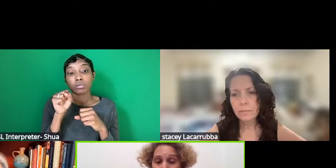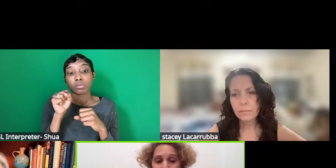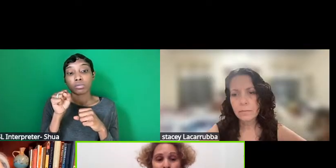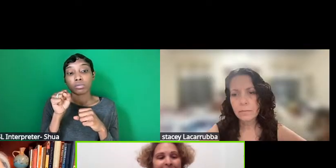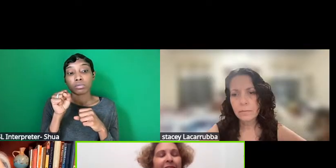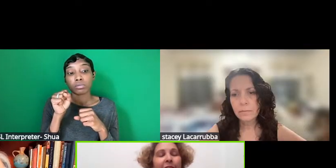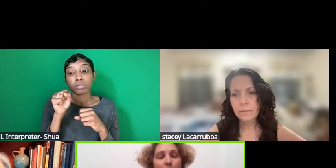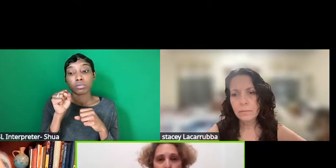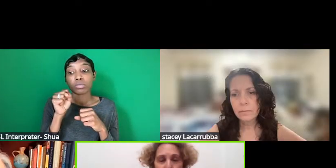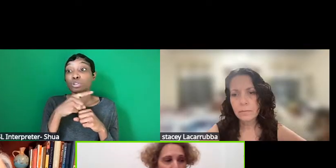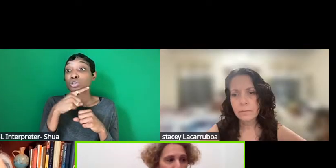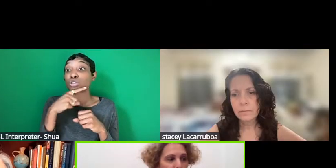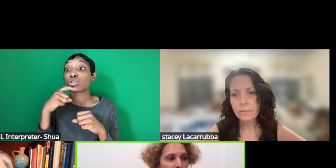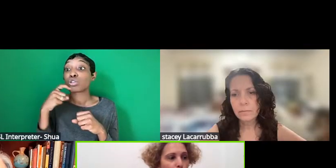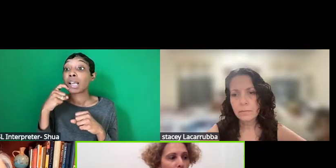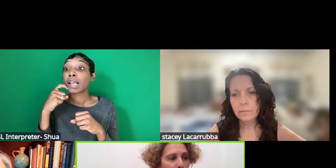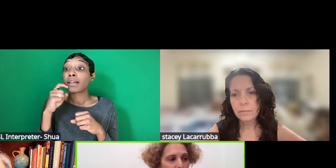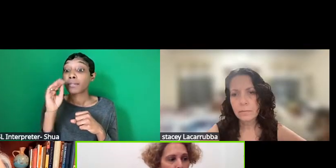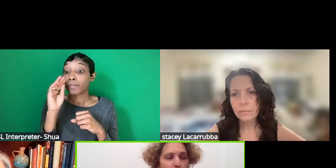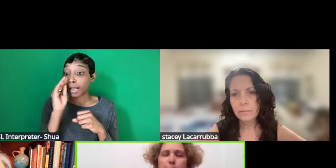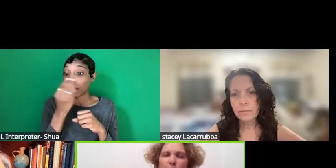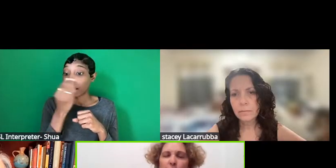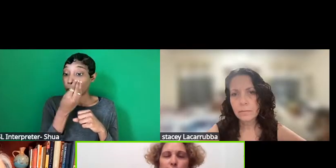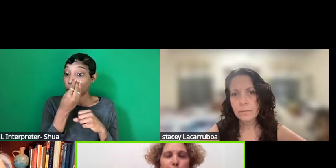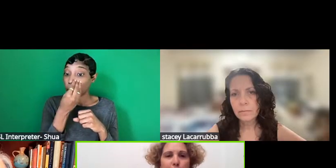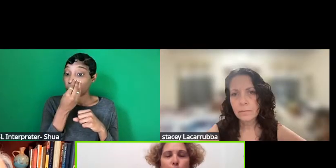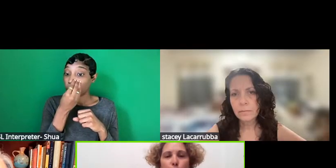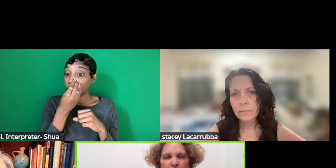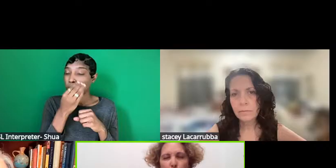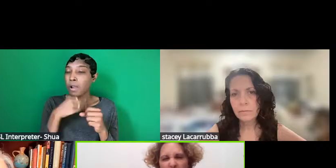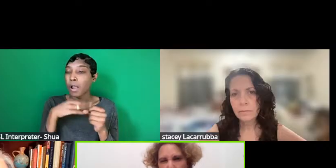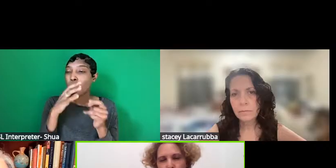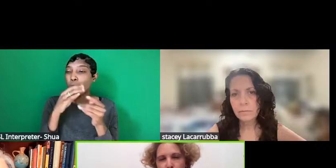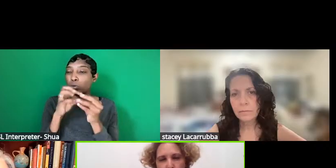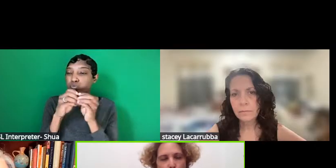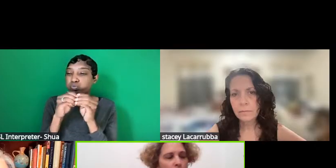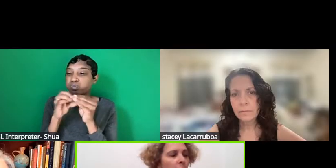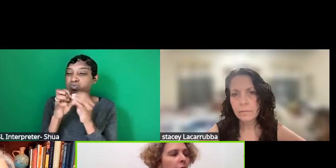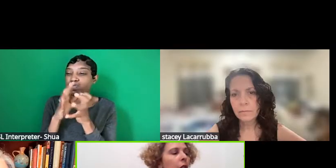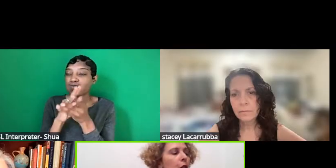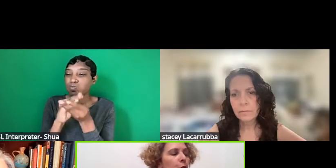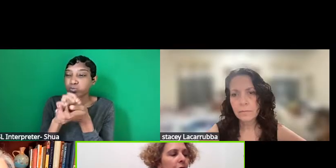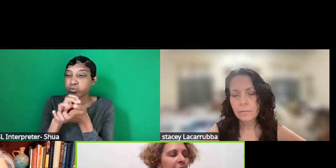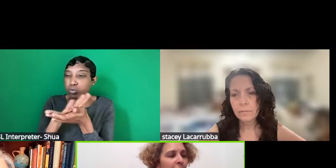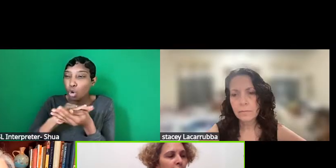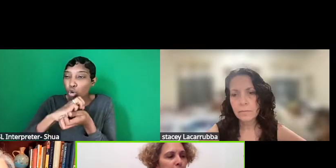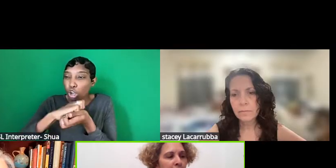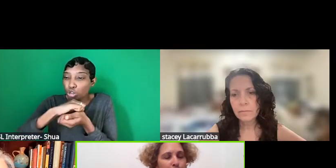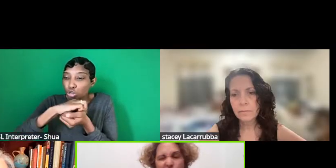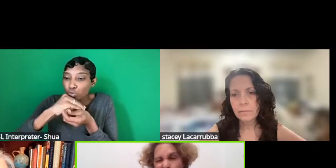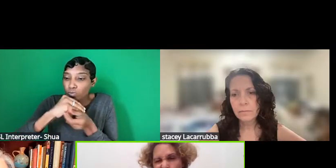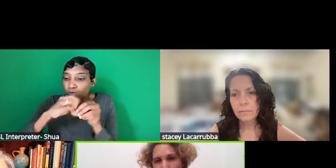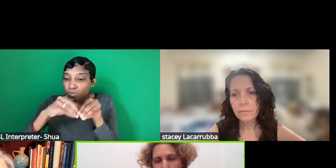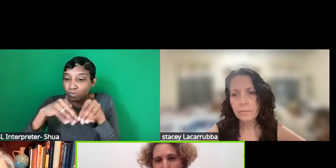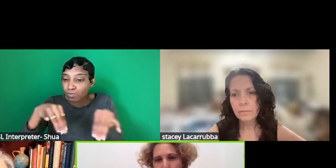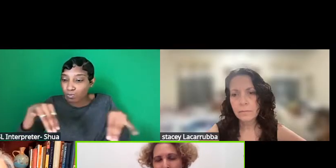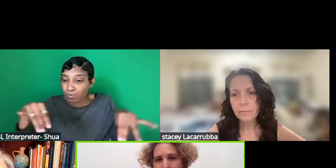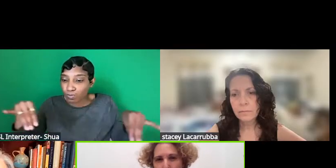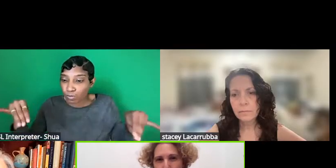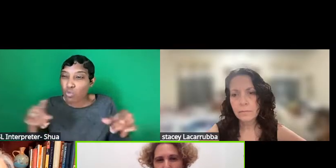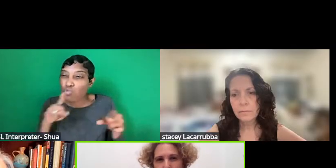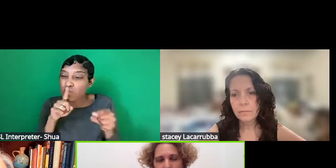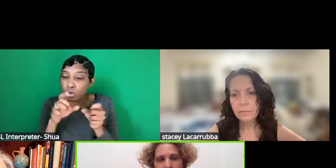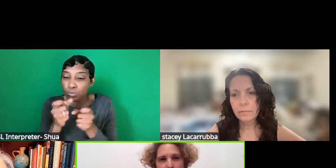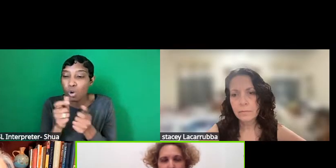dried flowers. I would crush them up quite a bit more, mostly because the paper we're working with is pretty small. So it's not really going to be able to hold on to a